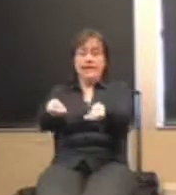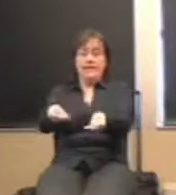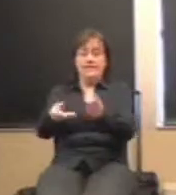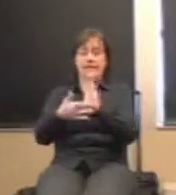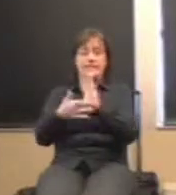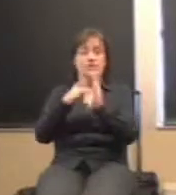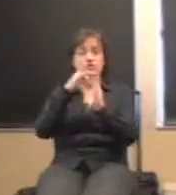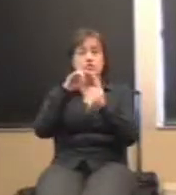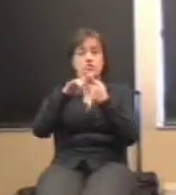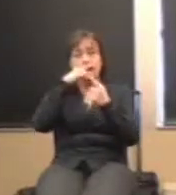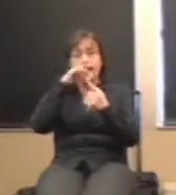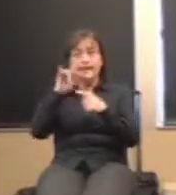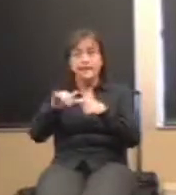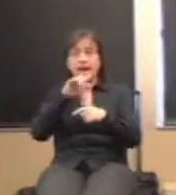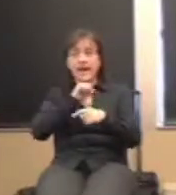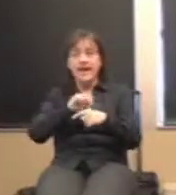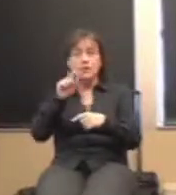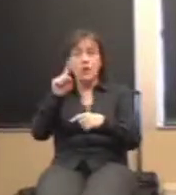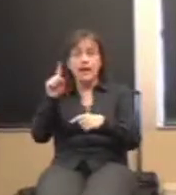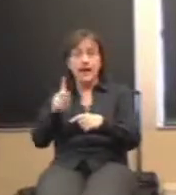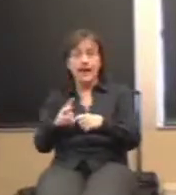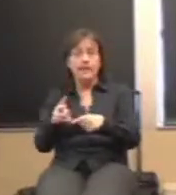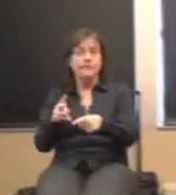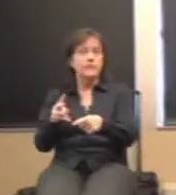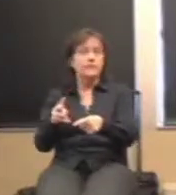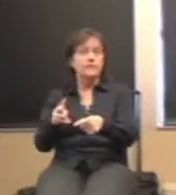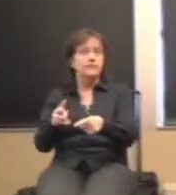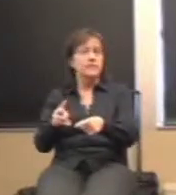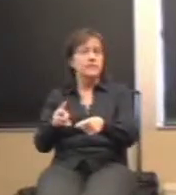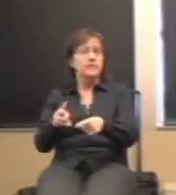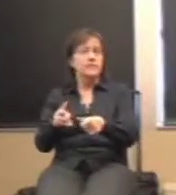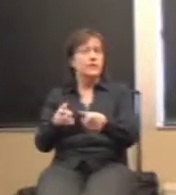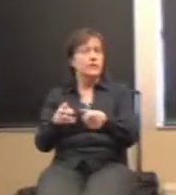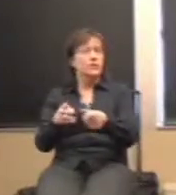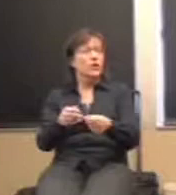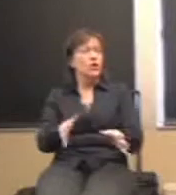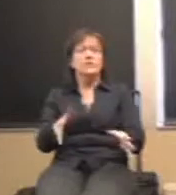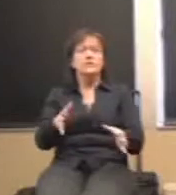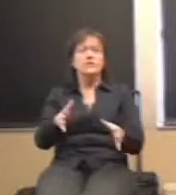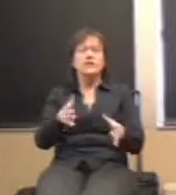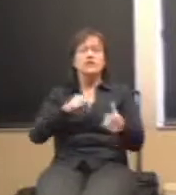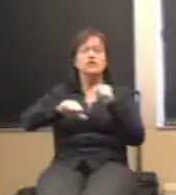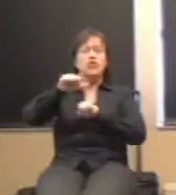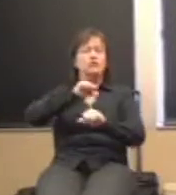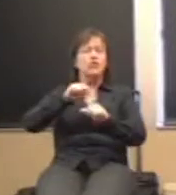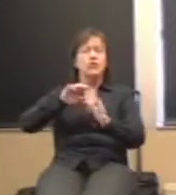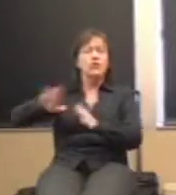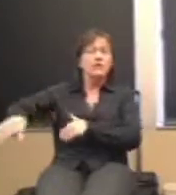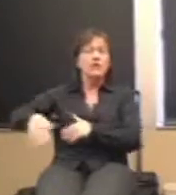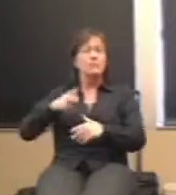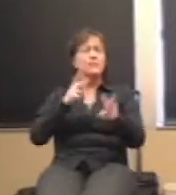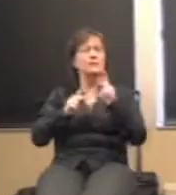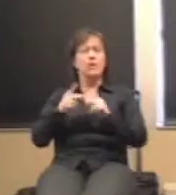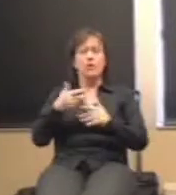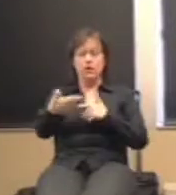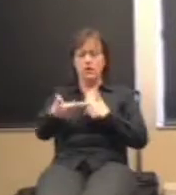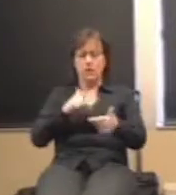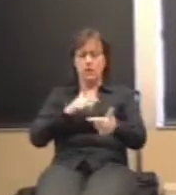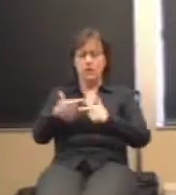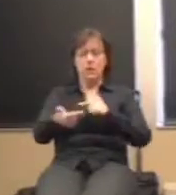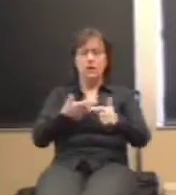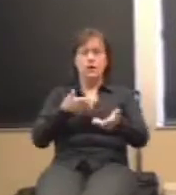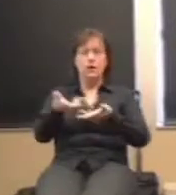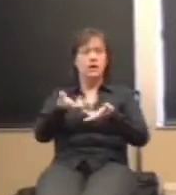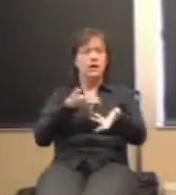at that age, we're probably losing some of that social back and forth people interaction skills that are so